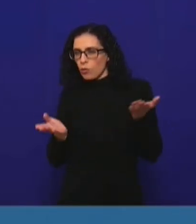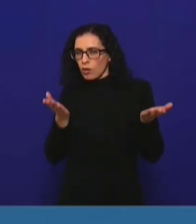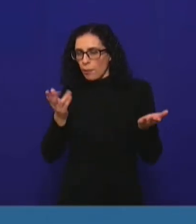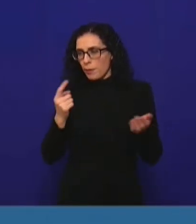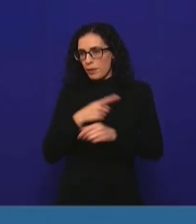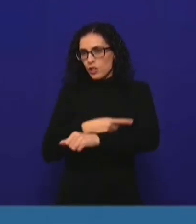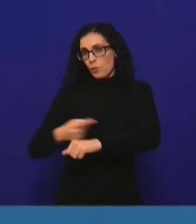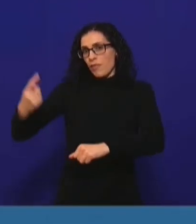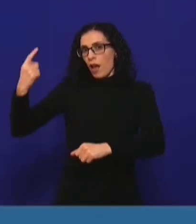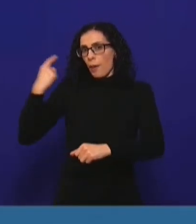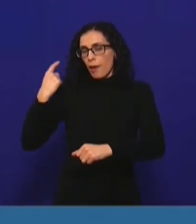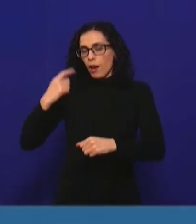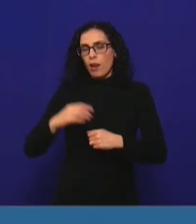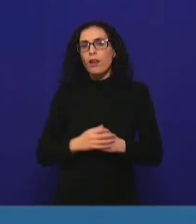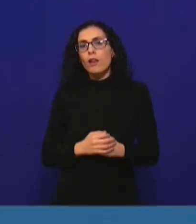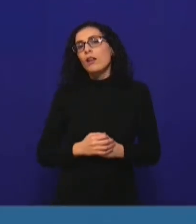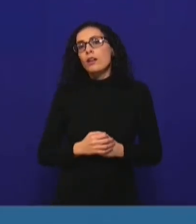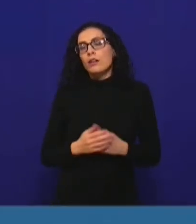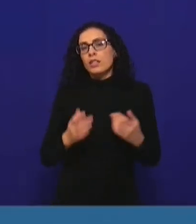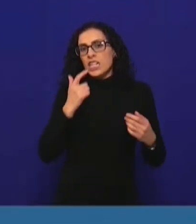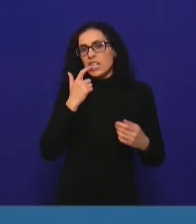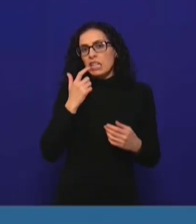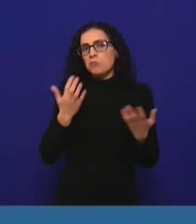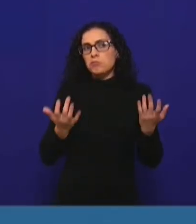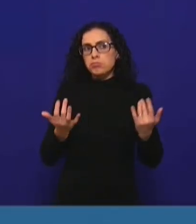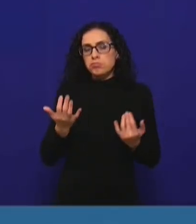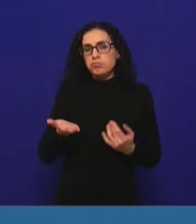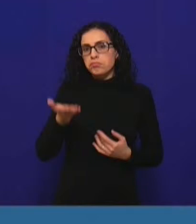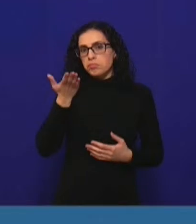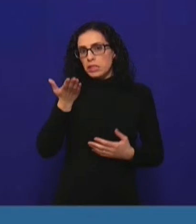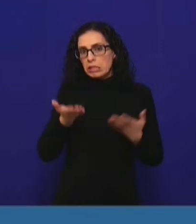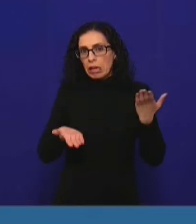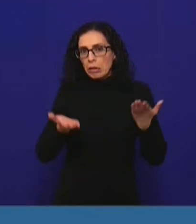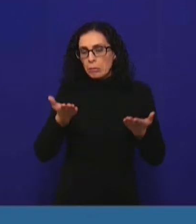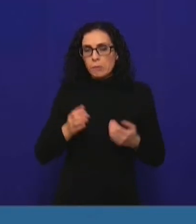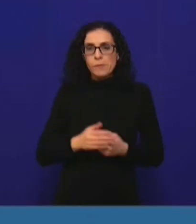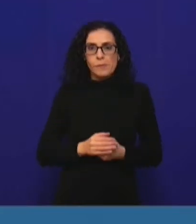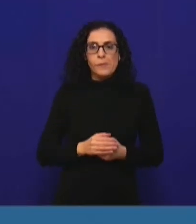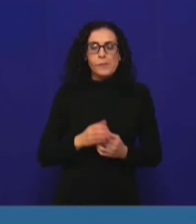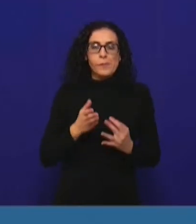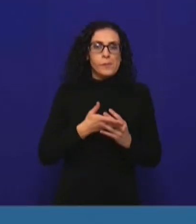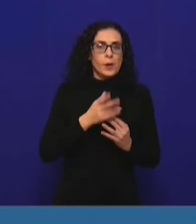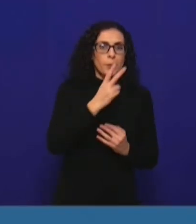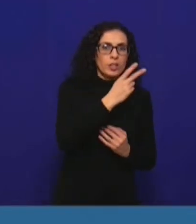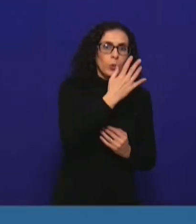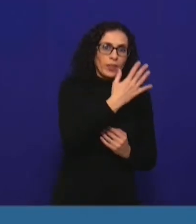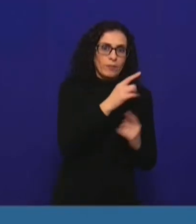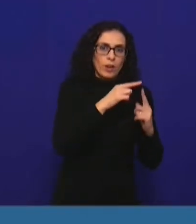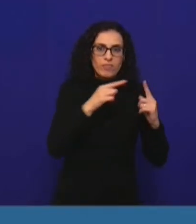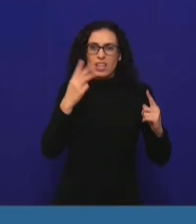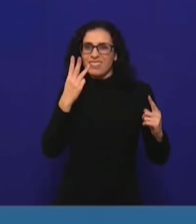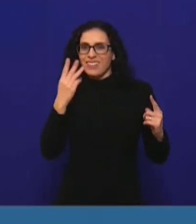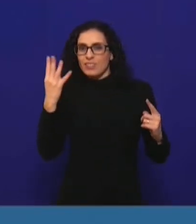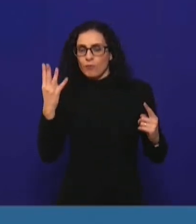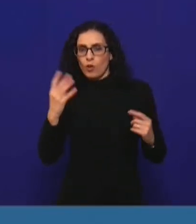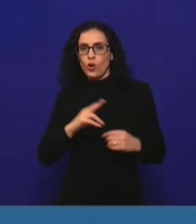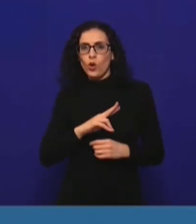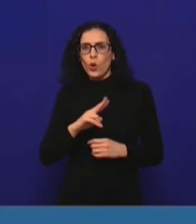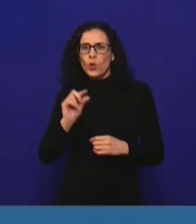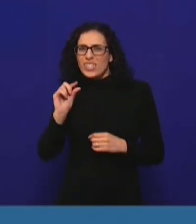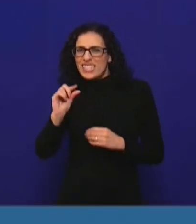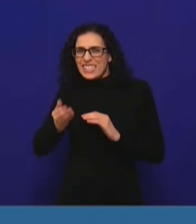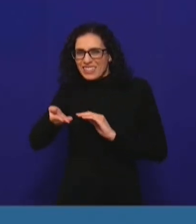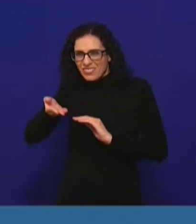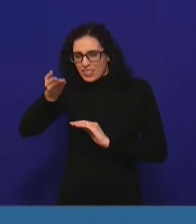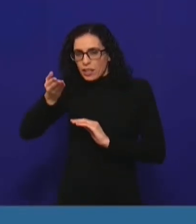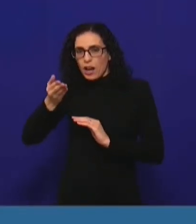ta' qabel bħala etajiet qegħdin naraw li xorta hemm il-maġġor parti li huma bejn 25 to 34 u żdied ftit